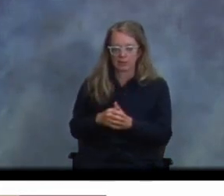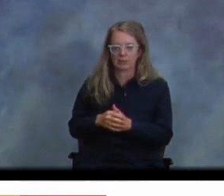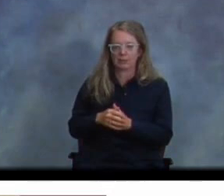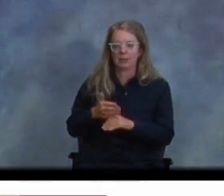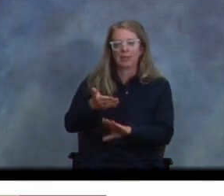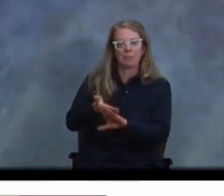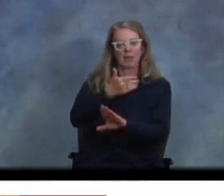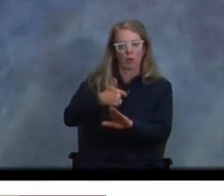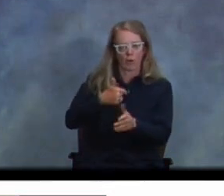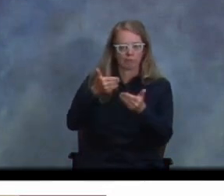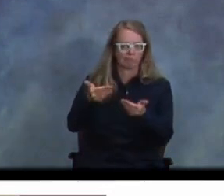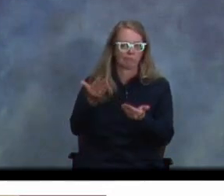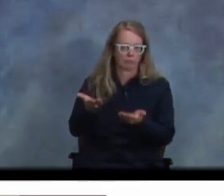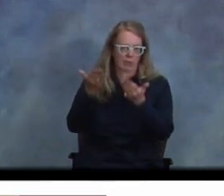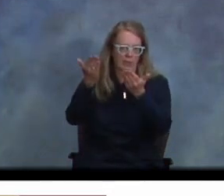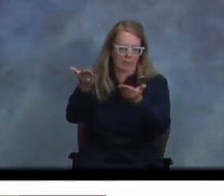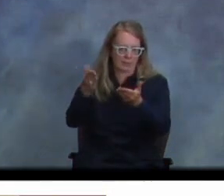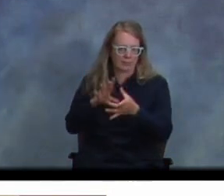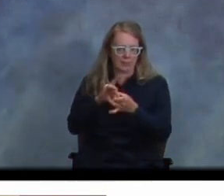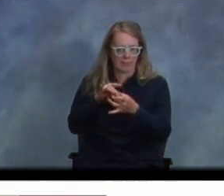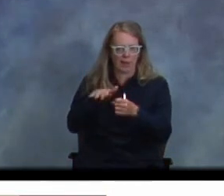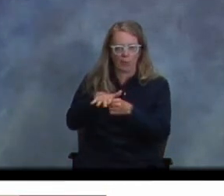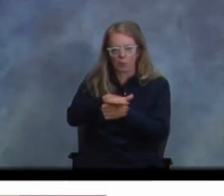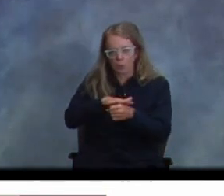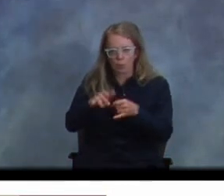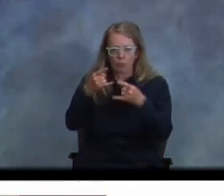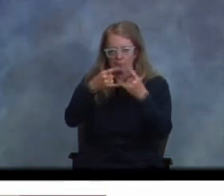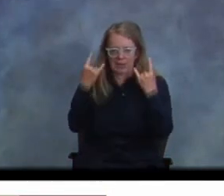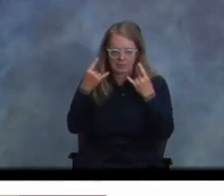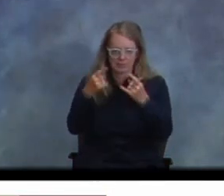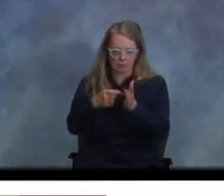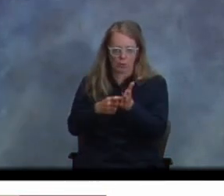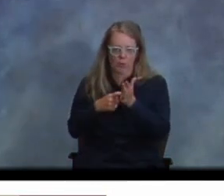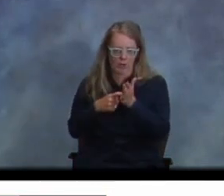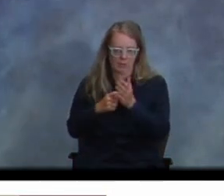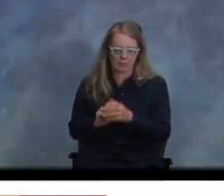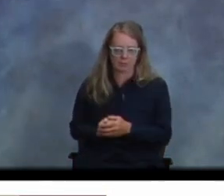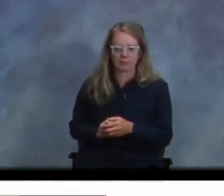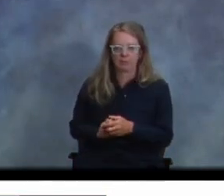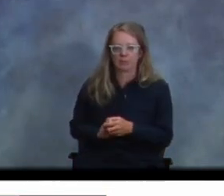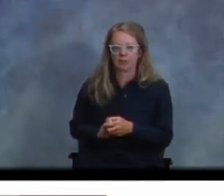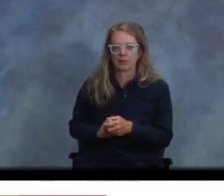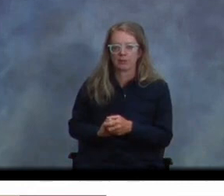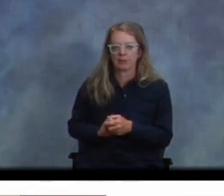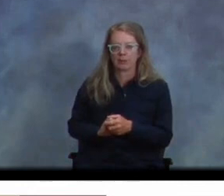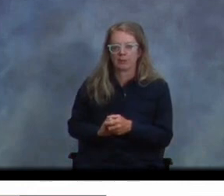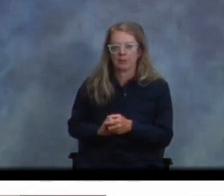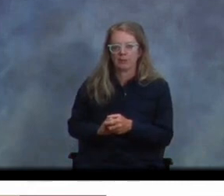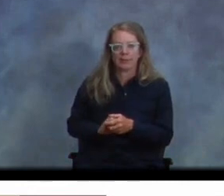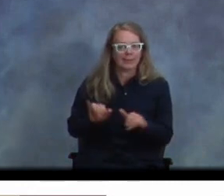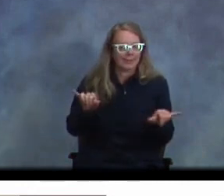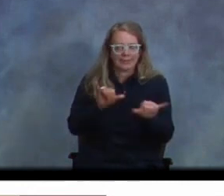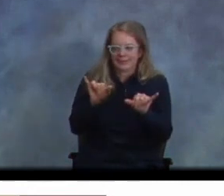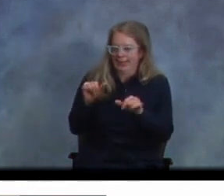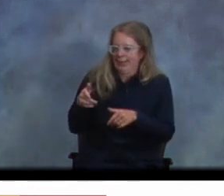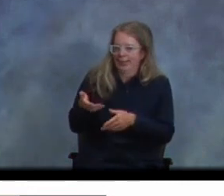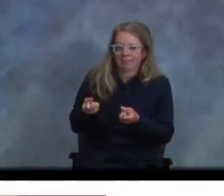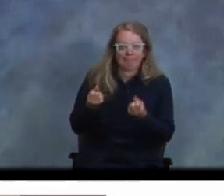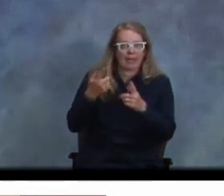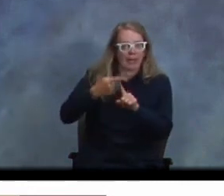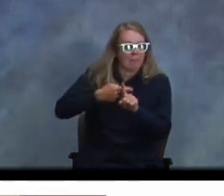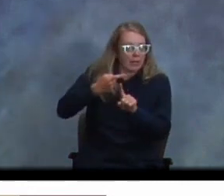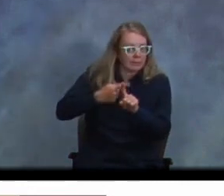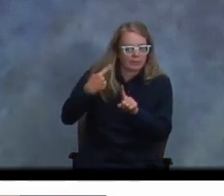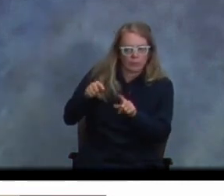any recommendation regarding the local face covering requirement. But just as we have for months now, the data will be driving